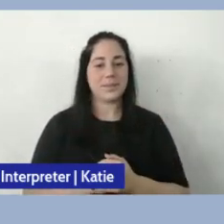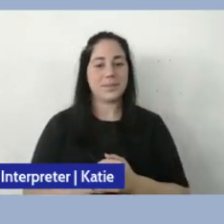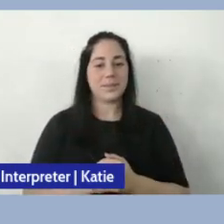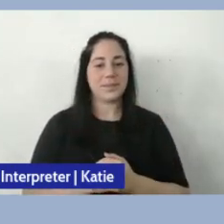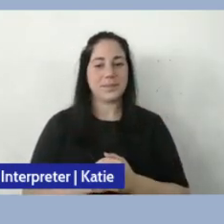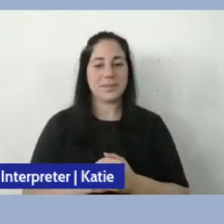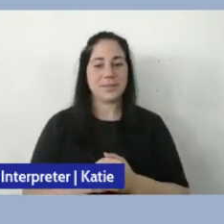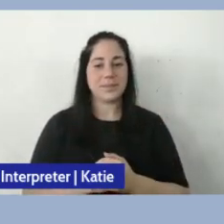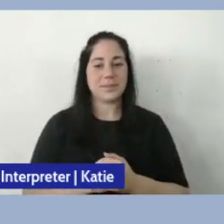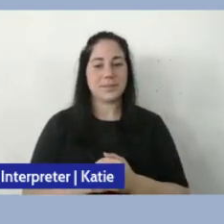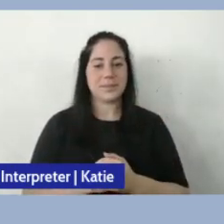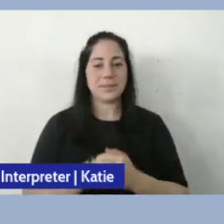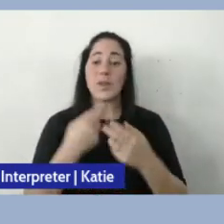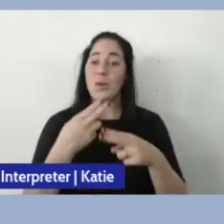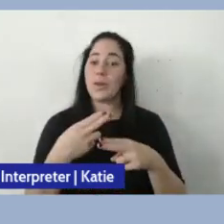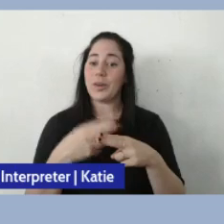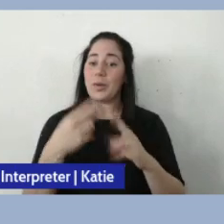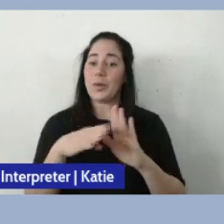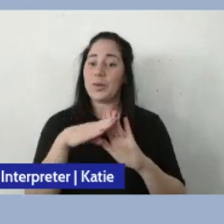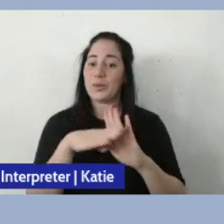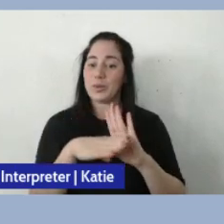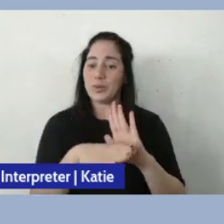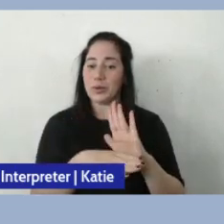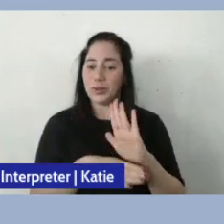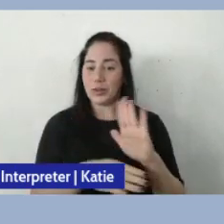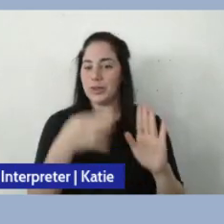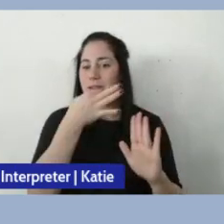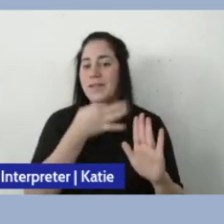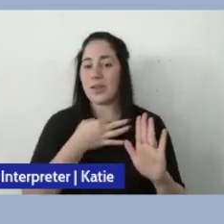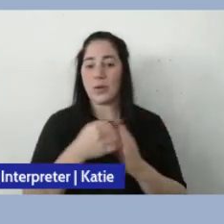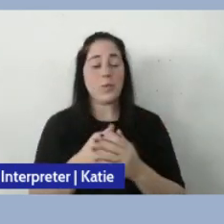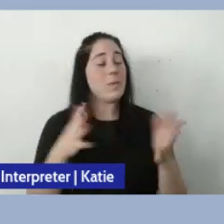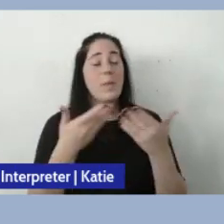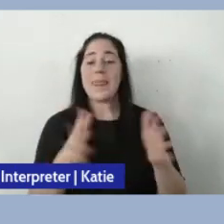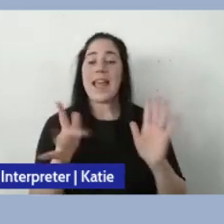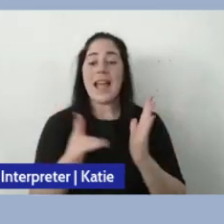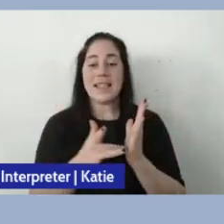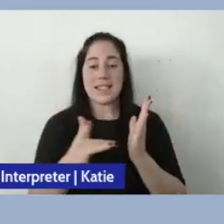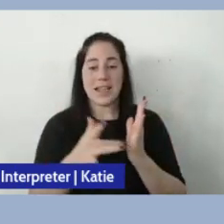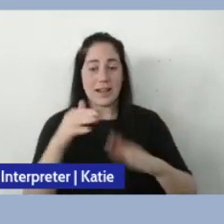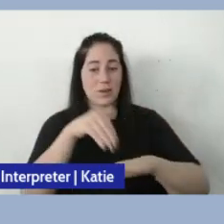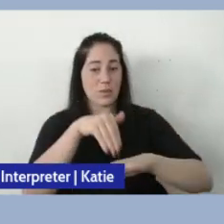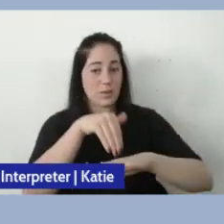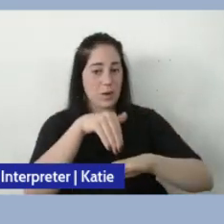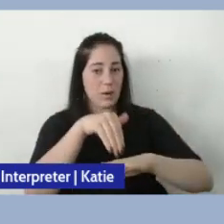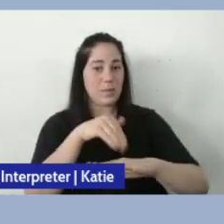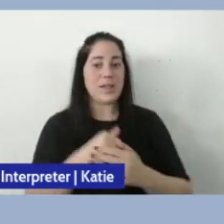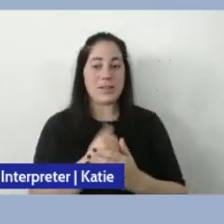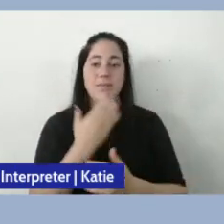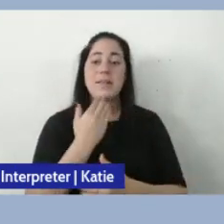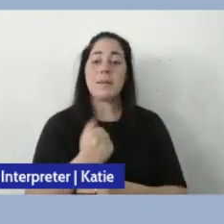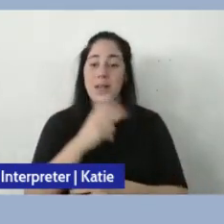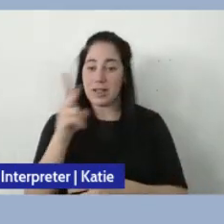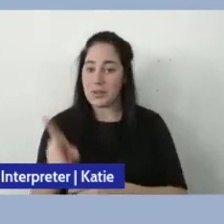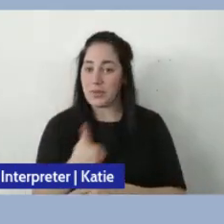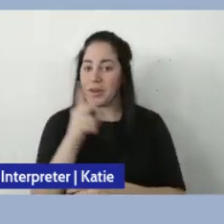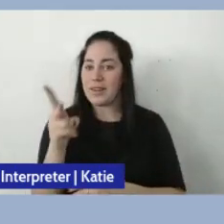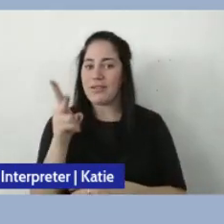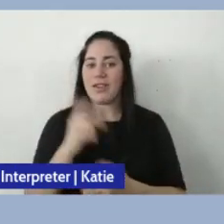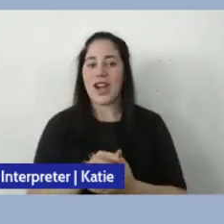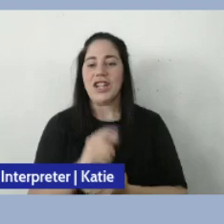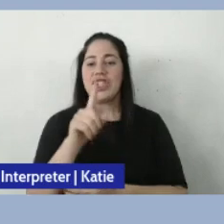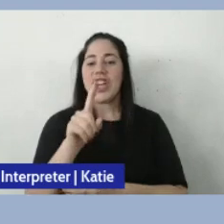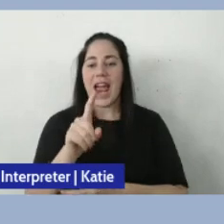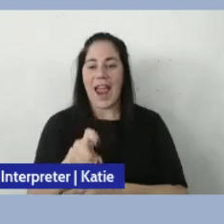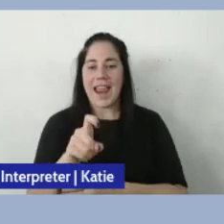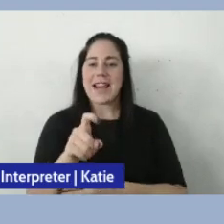Now, some quick housekeeping. If you have any technical issues during the event, please refresh the page and press play to start